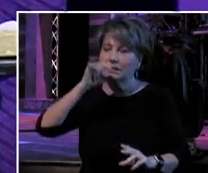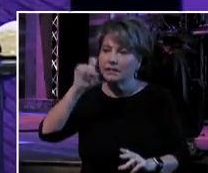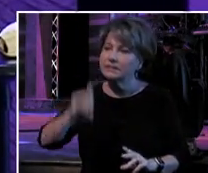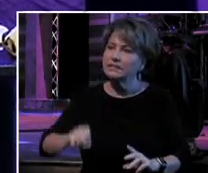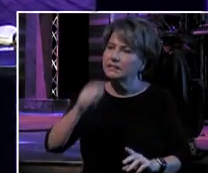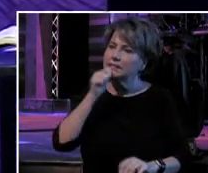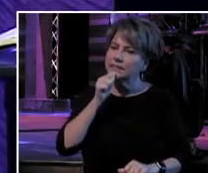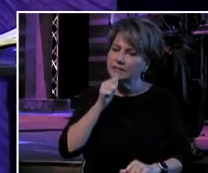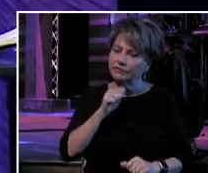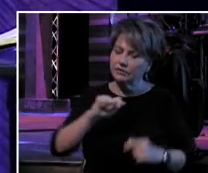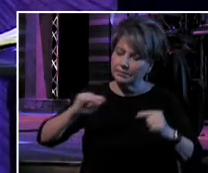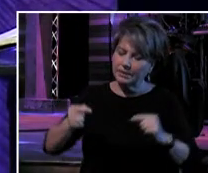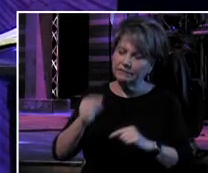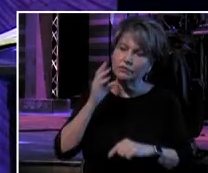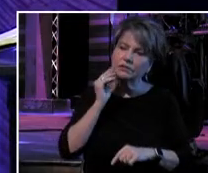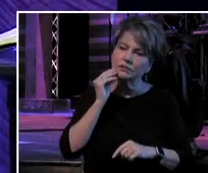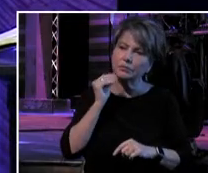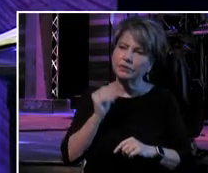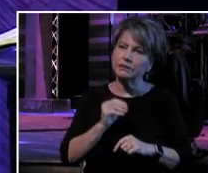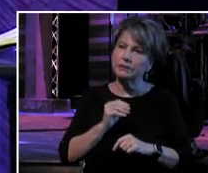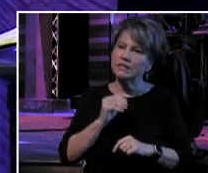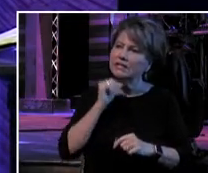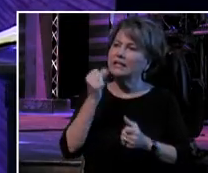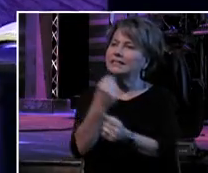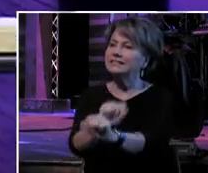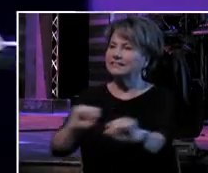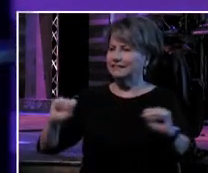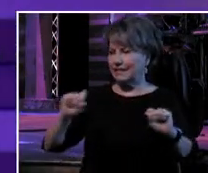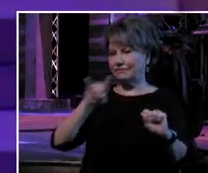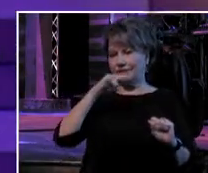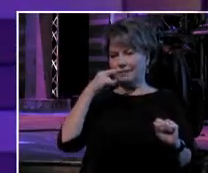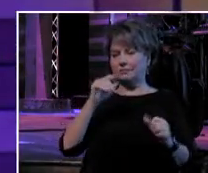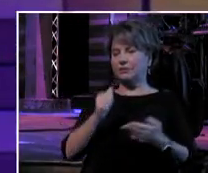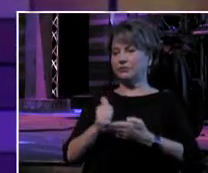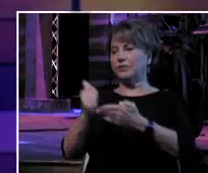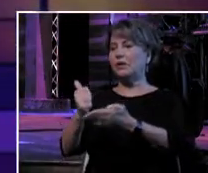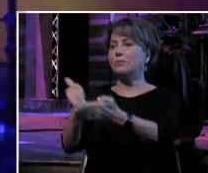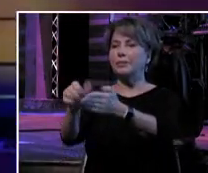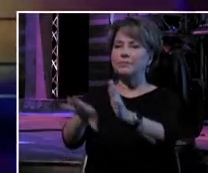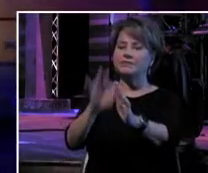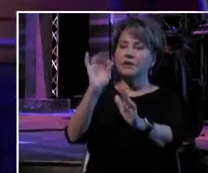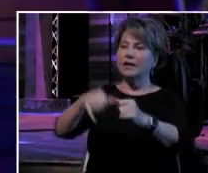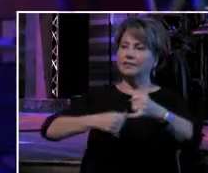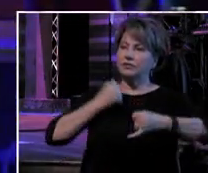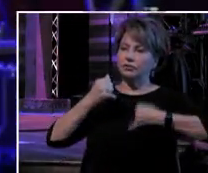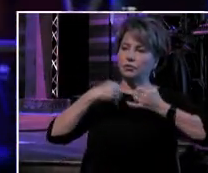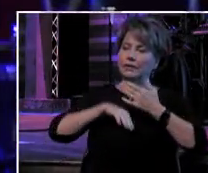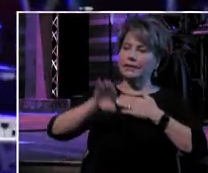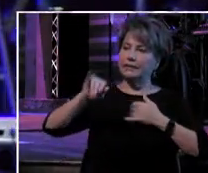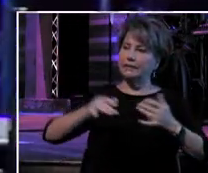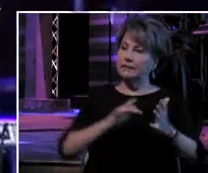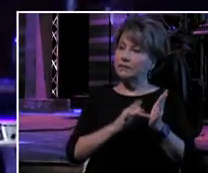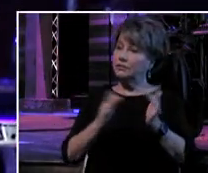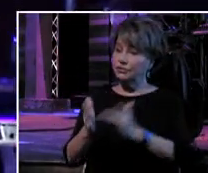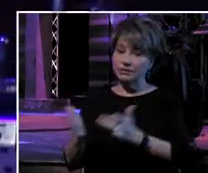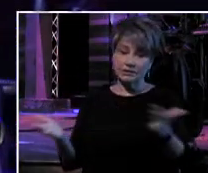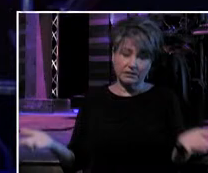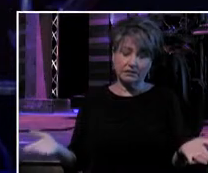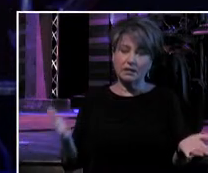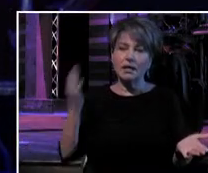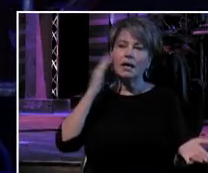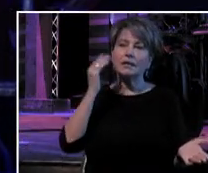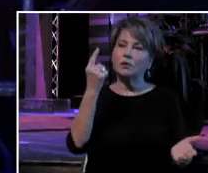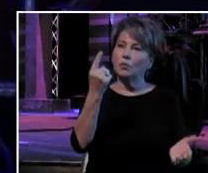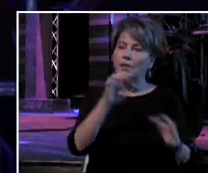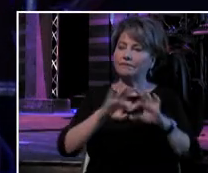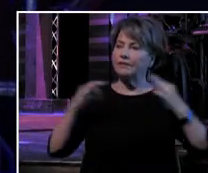painful experiences, not to save them, but to help them find their joy in Jesus. I know one family, and here's